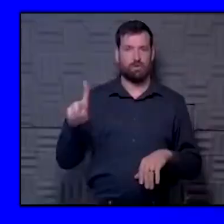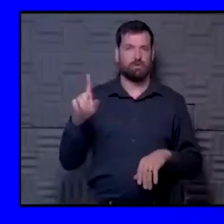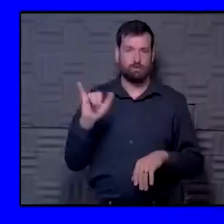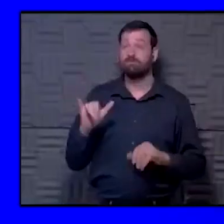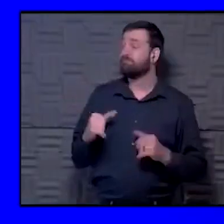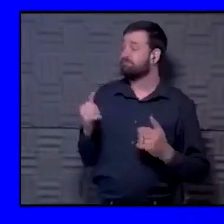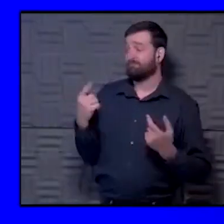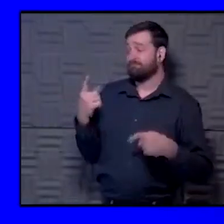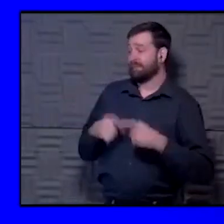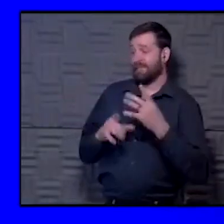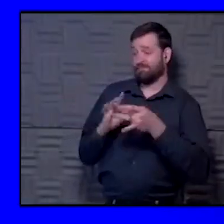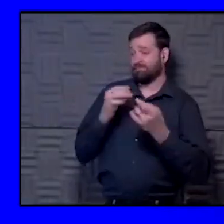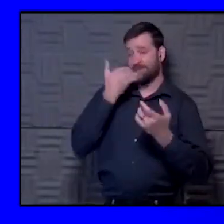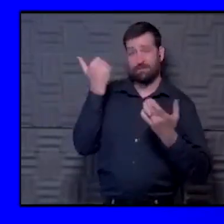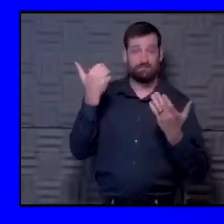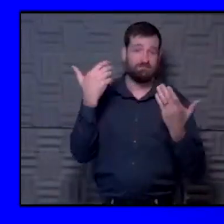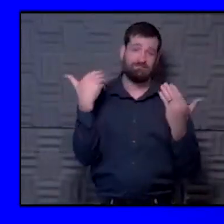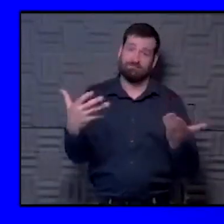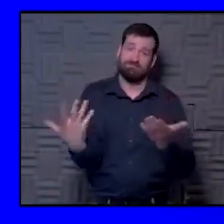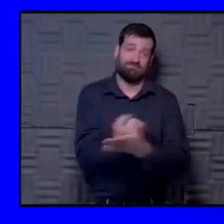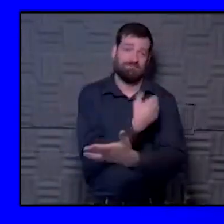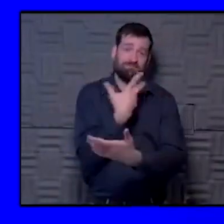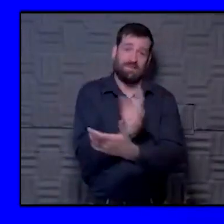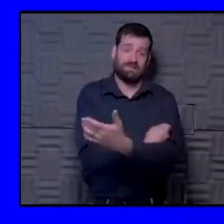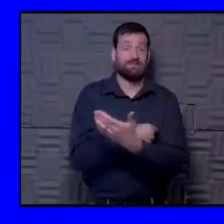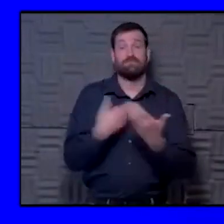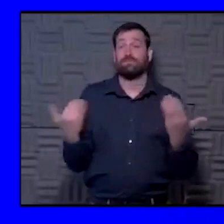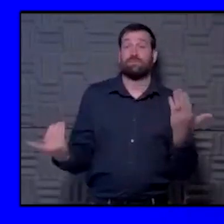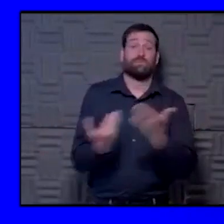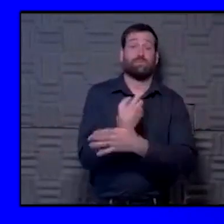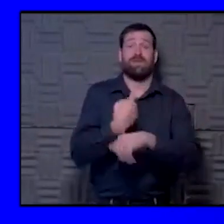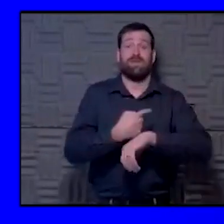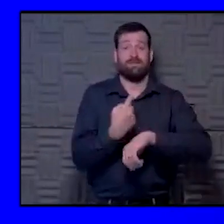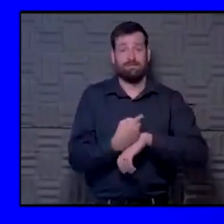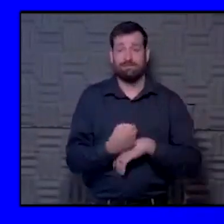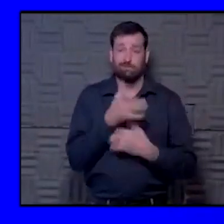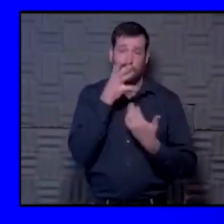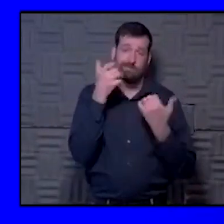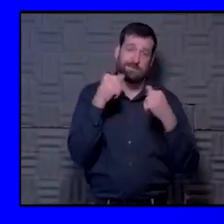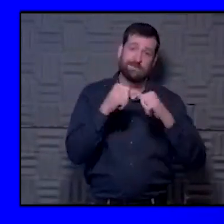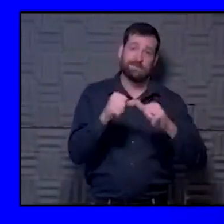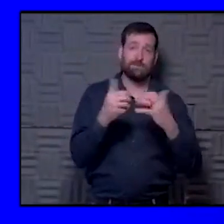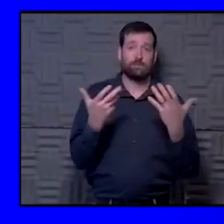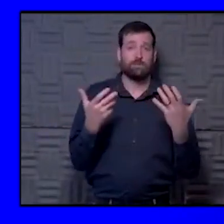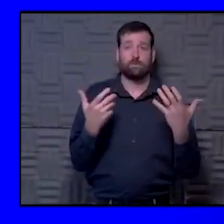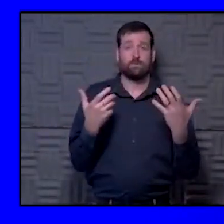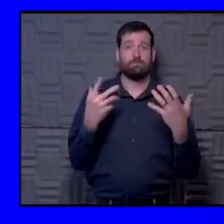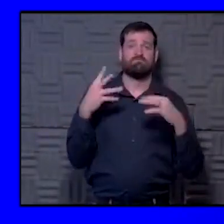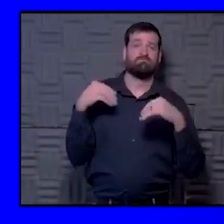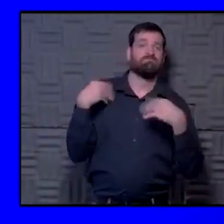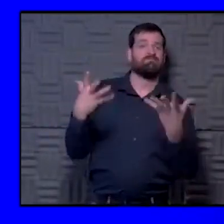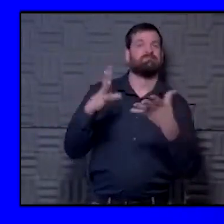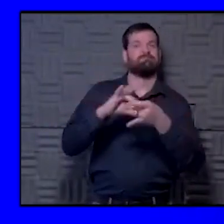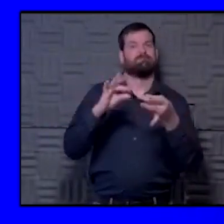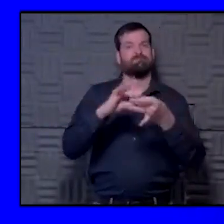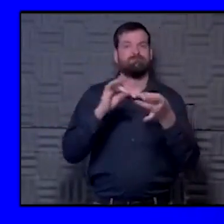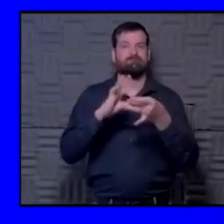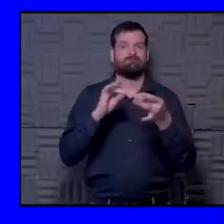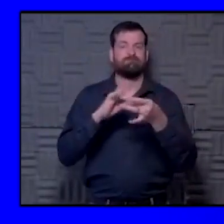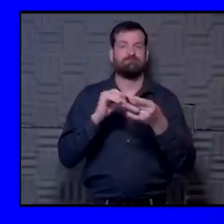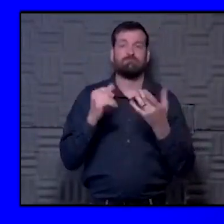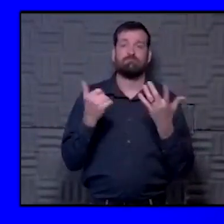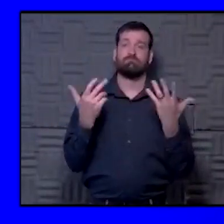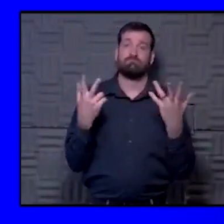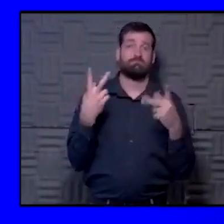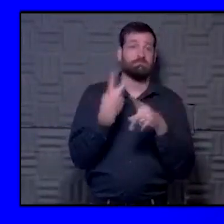Yeah, I couldn't say it any better. Get vaccinated. It's a new day. We will continue to give that messaging and